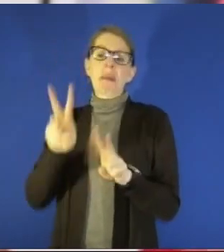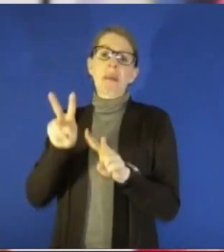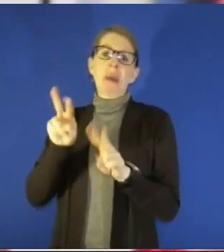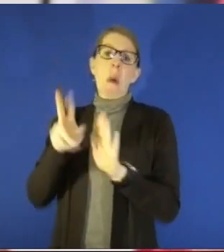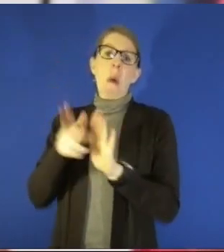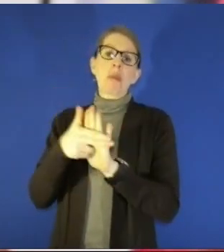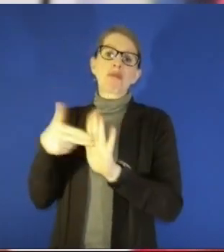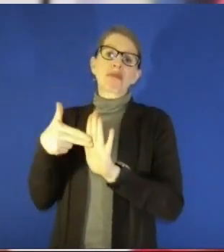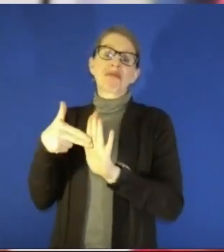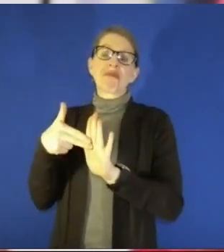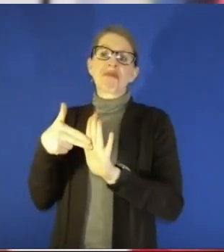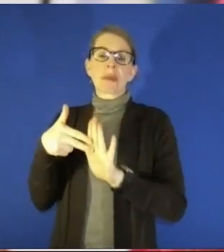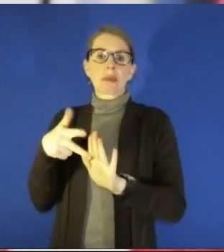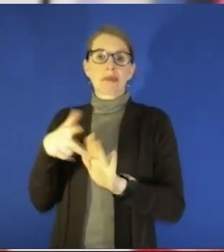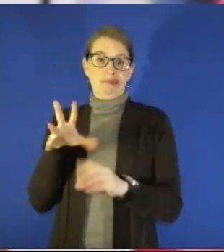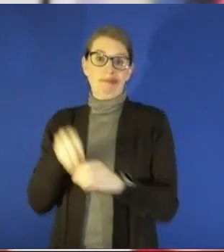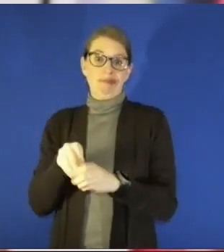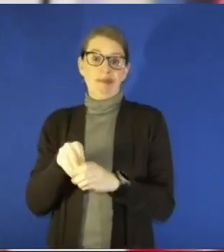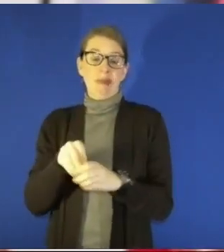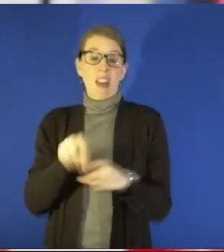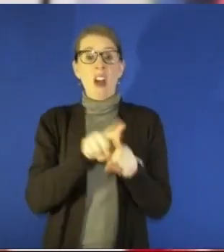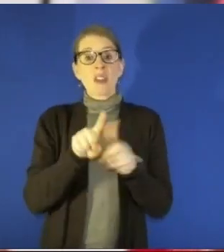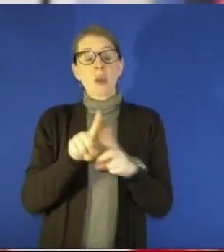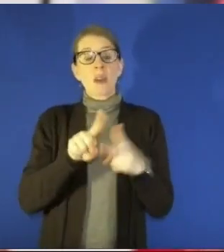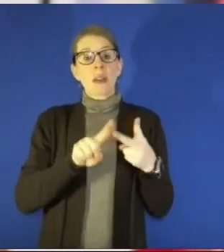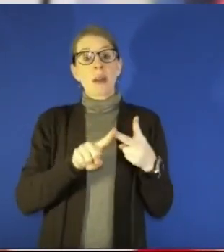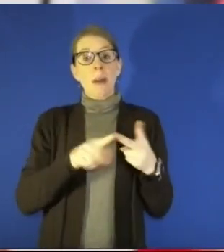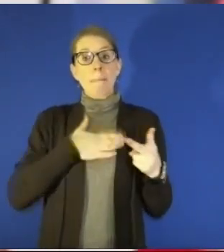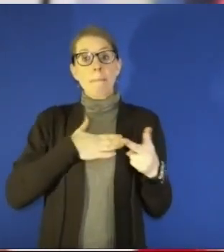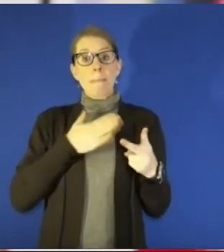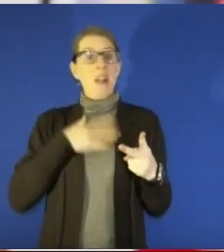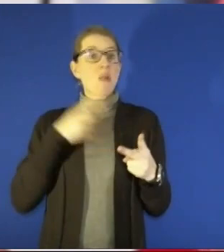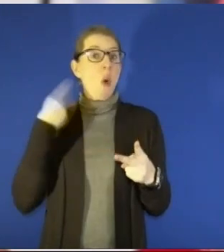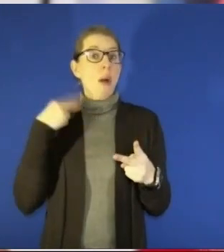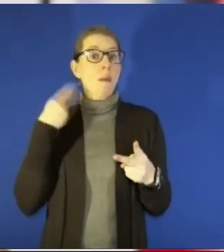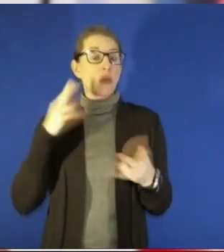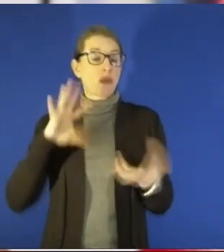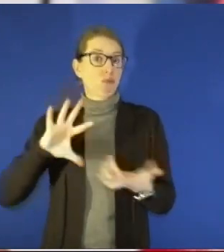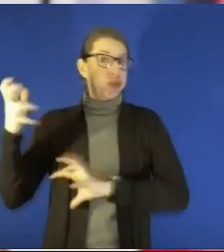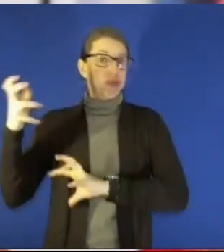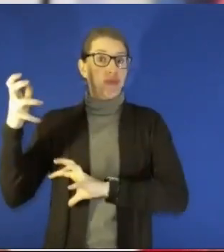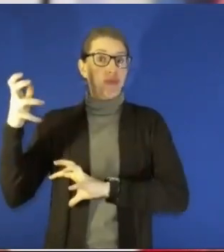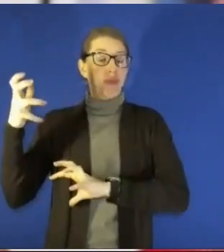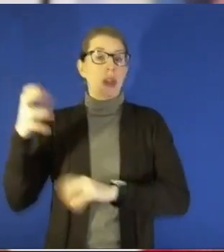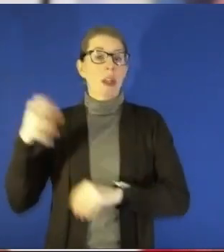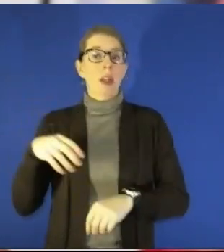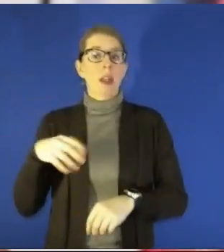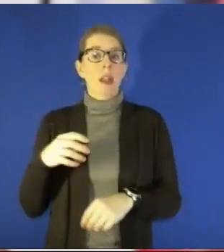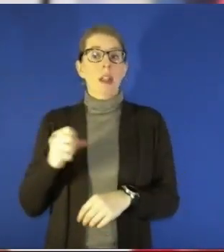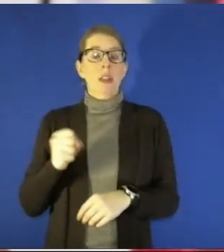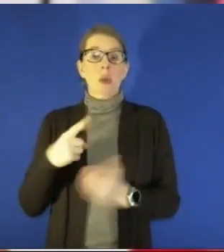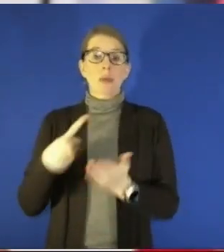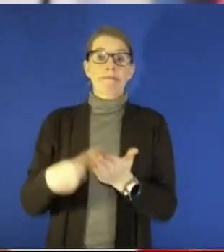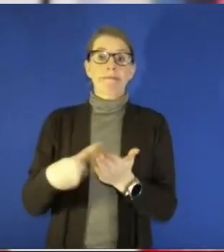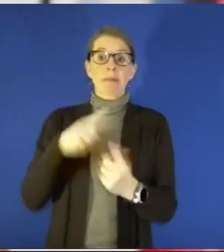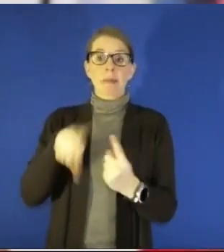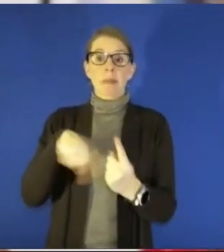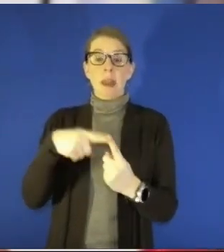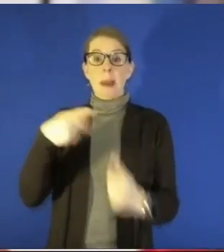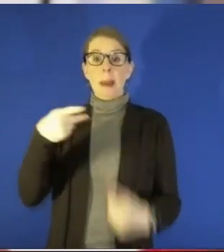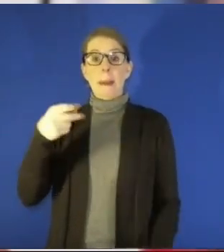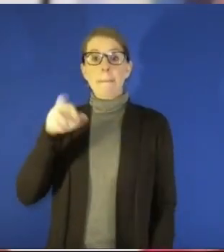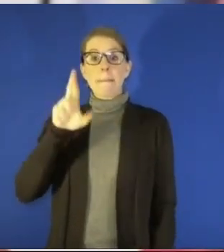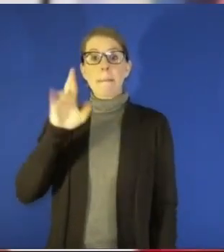stigma. Then there's also, my hormones were greatly impacted. So then there's discussion about perimenopause